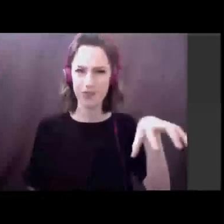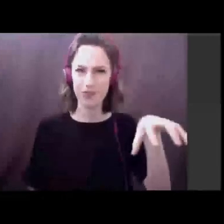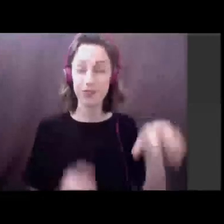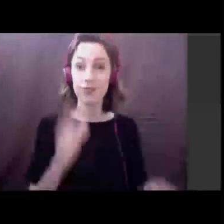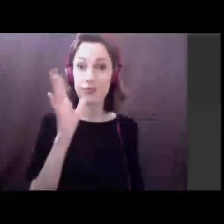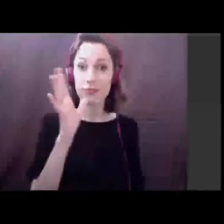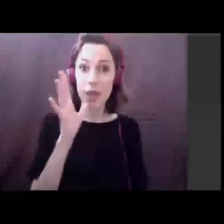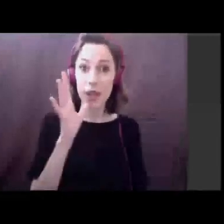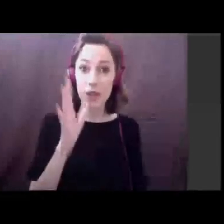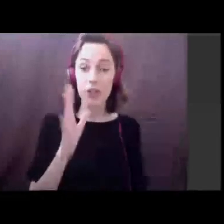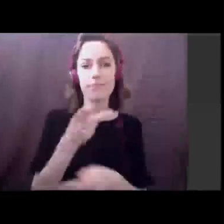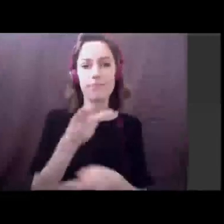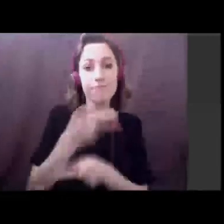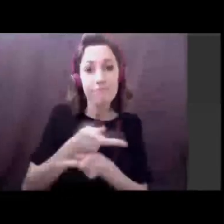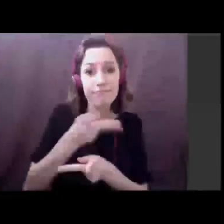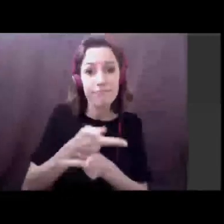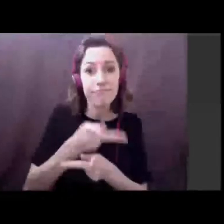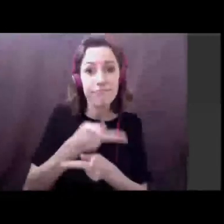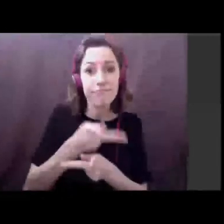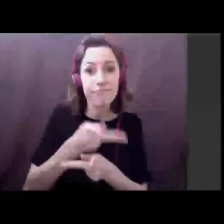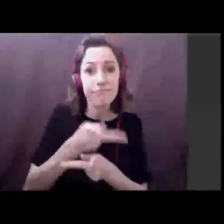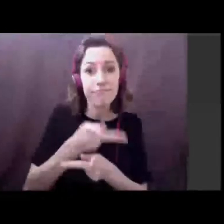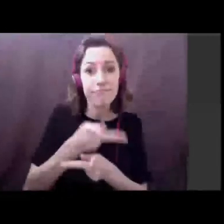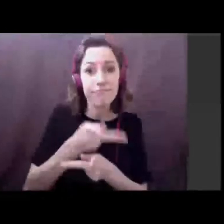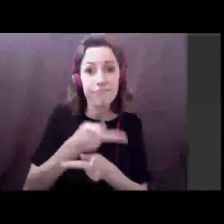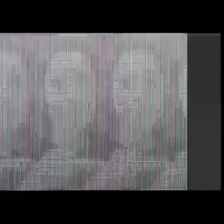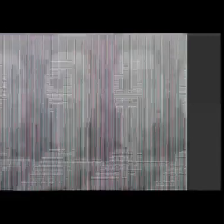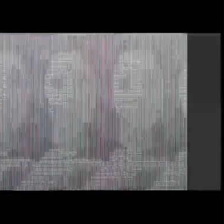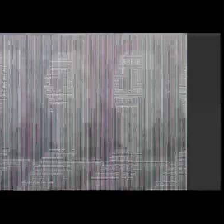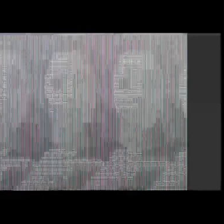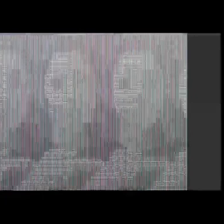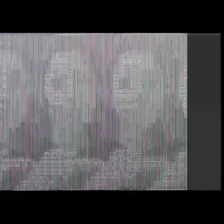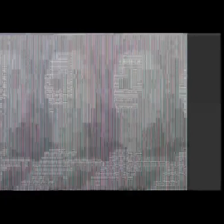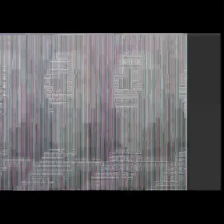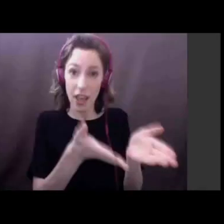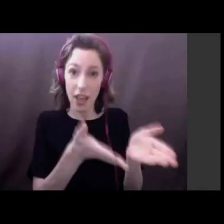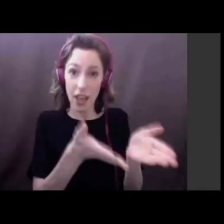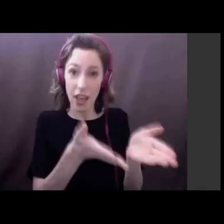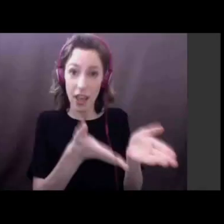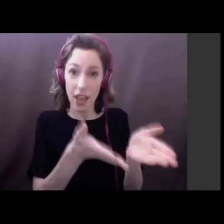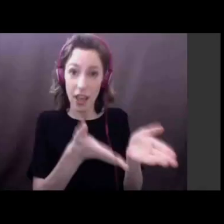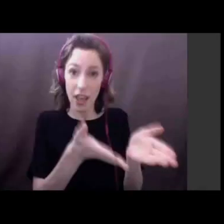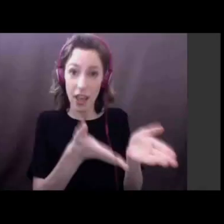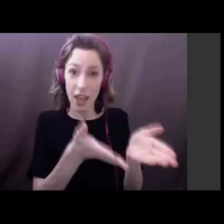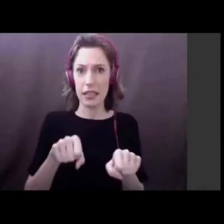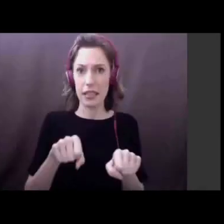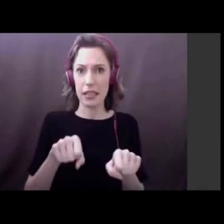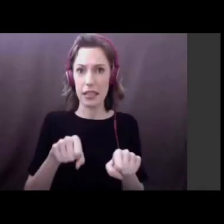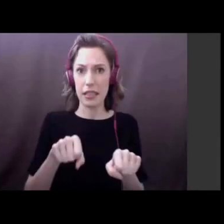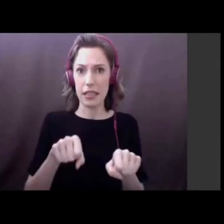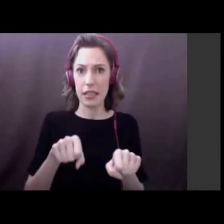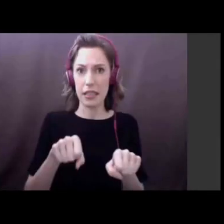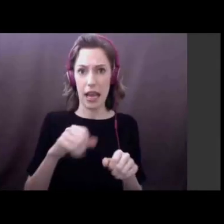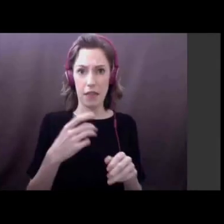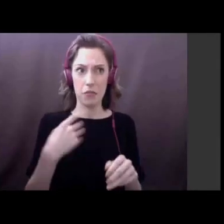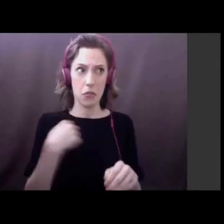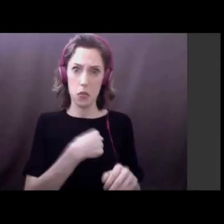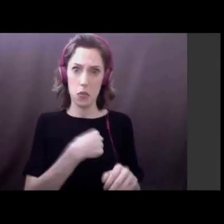a reliable informant on child's functional abilities. But at